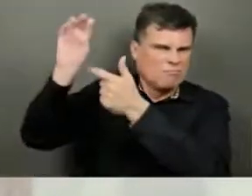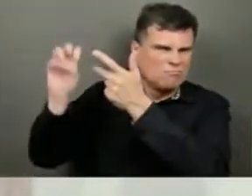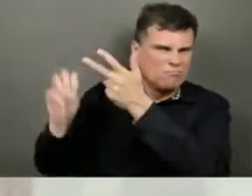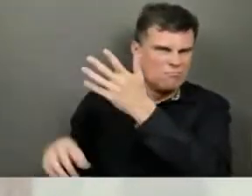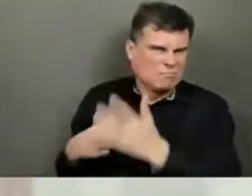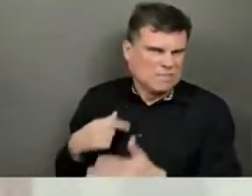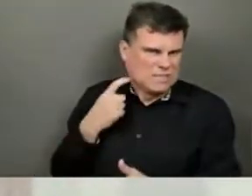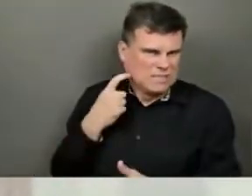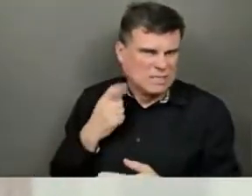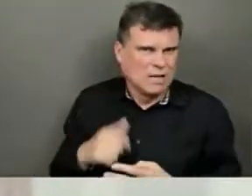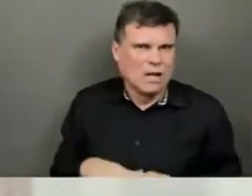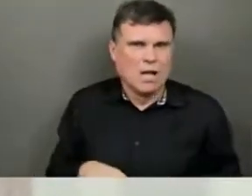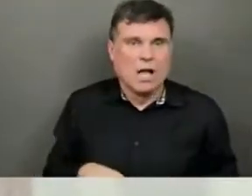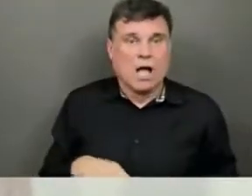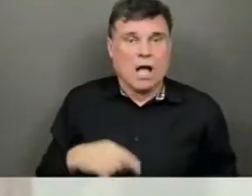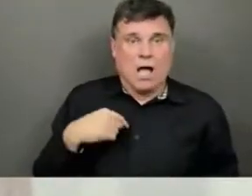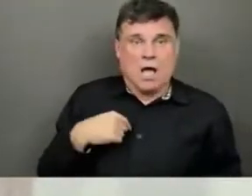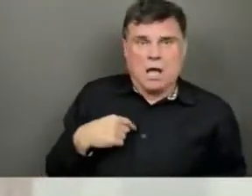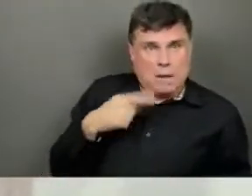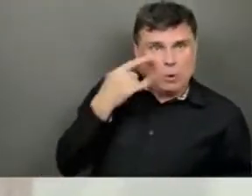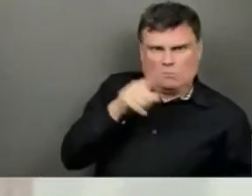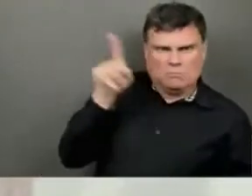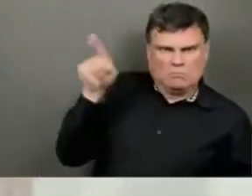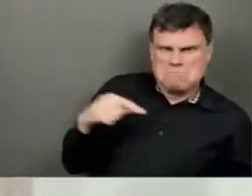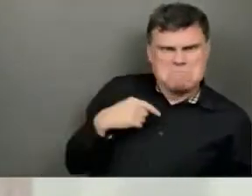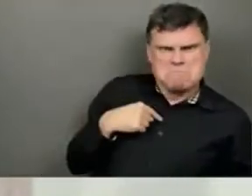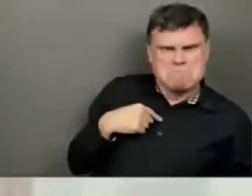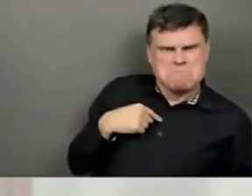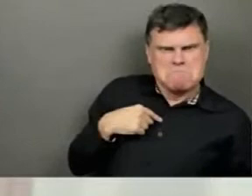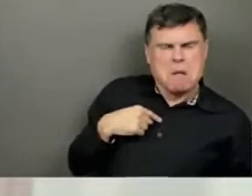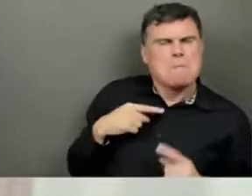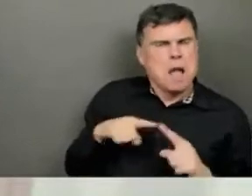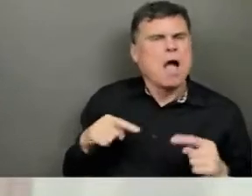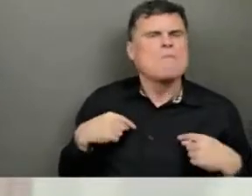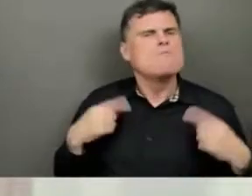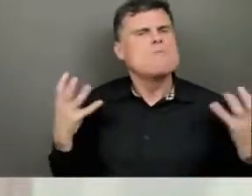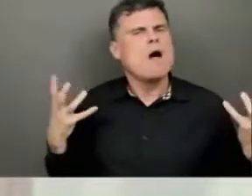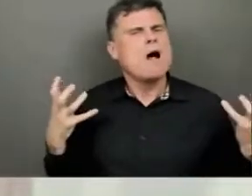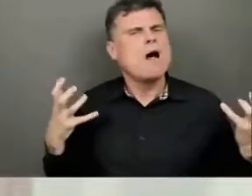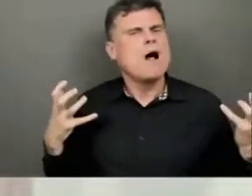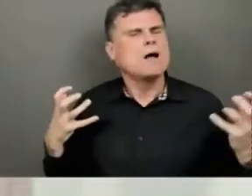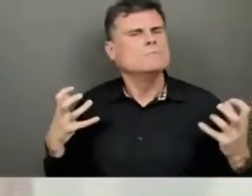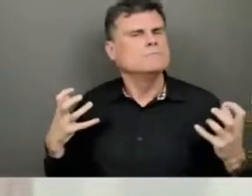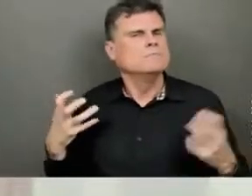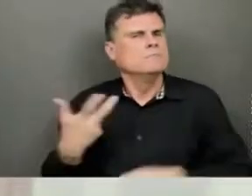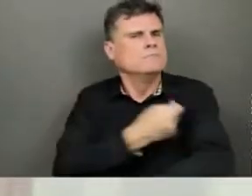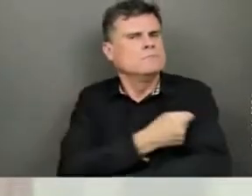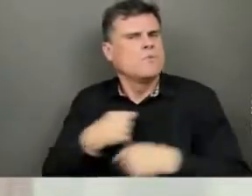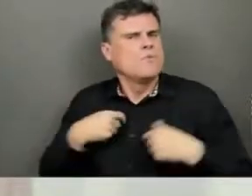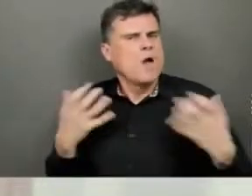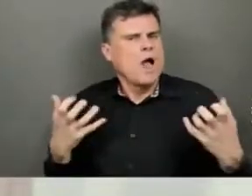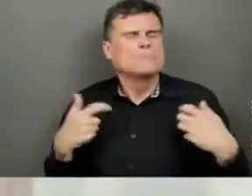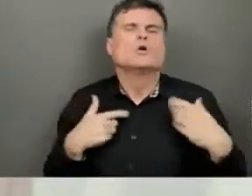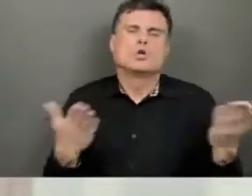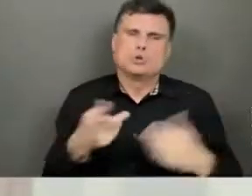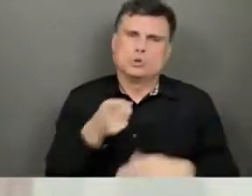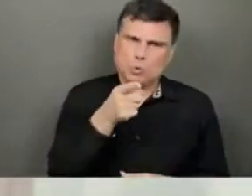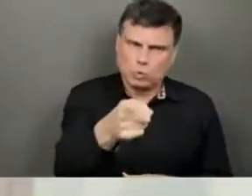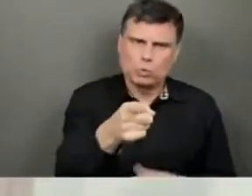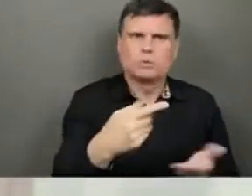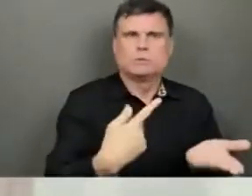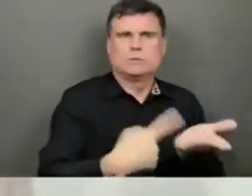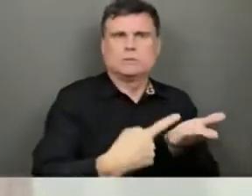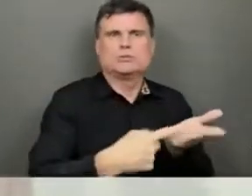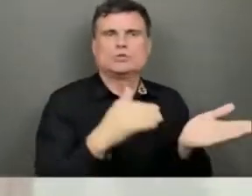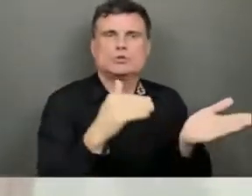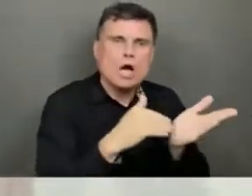want to have a booster this spring, I encourage you to talk to your healthcare provider or the pharmacist about, and to go to the